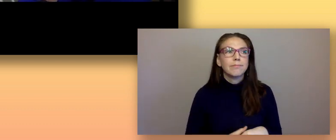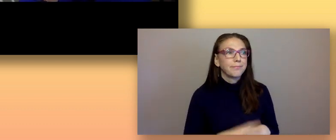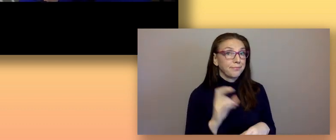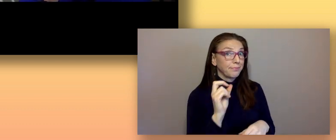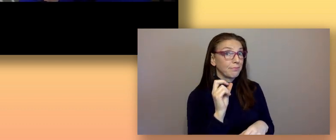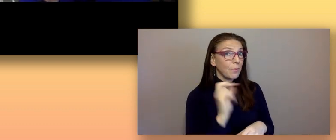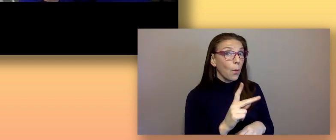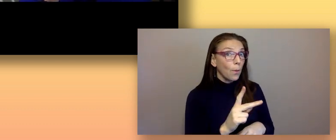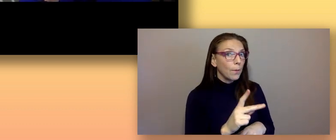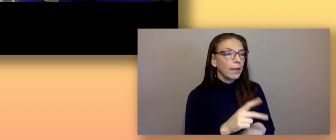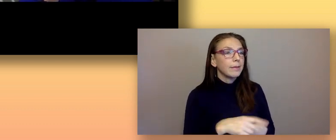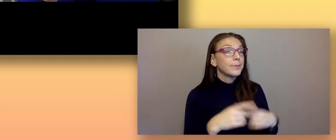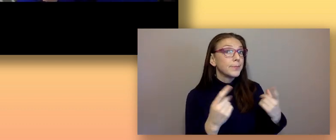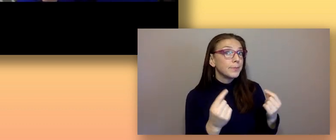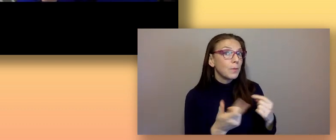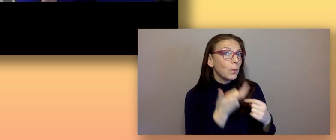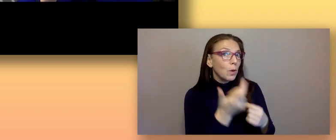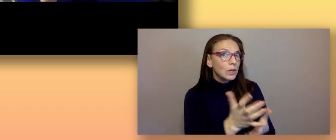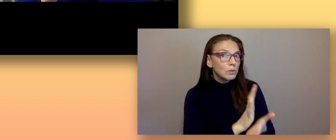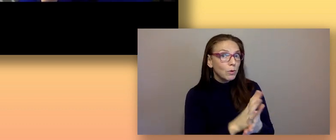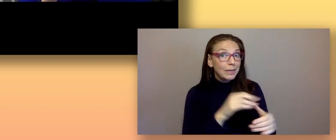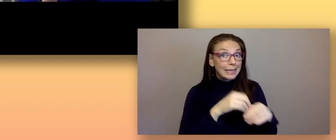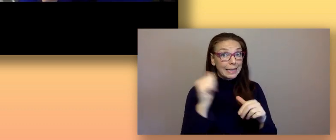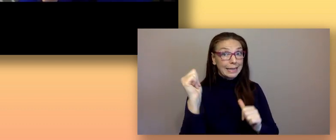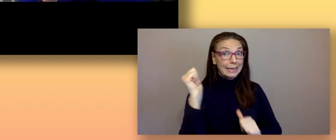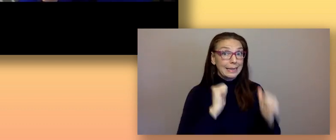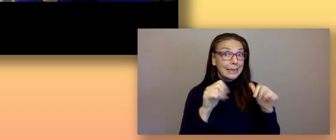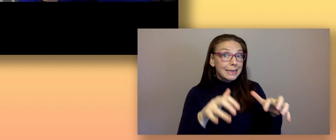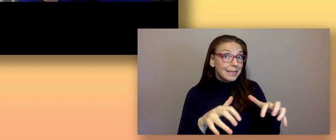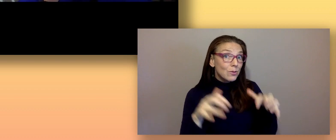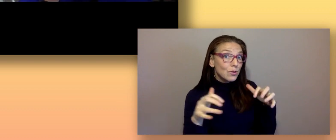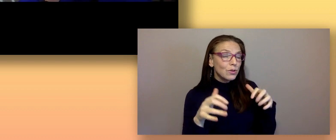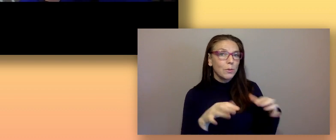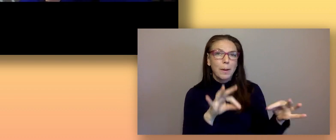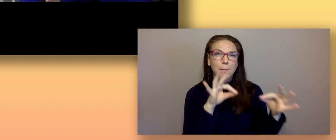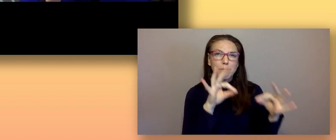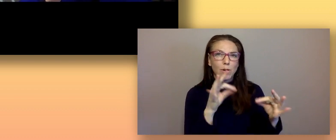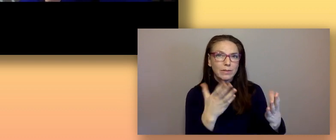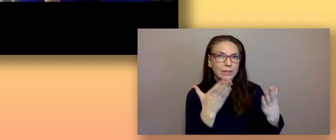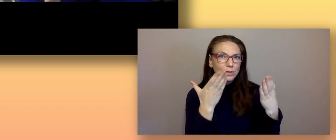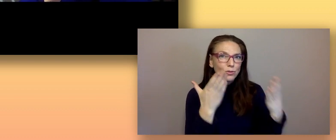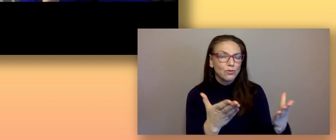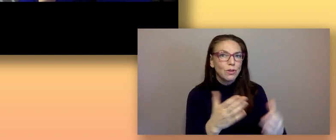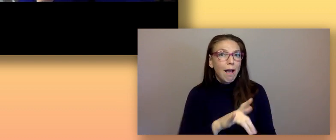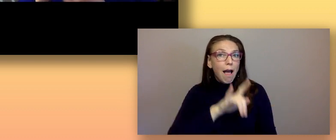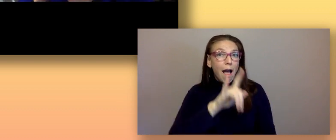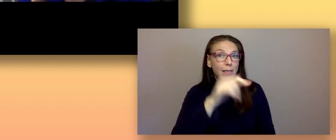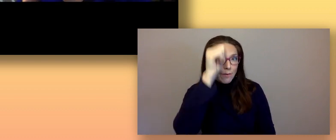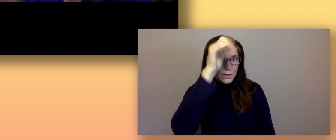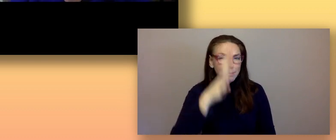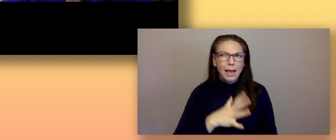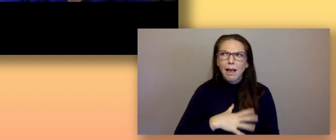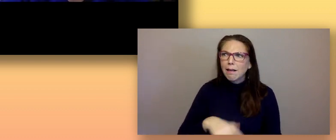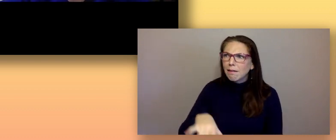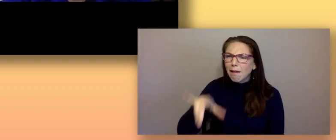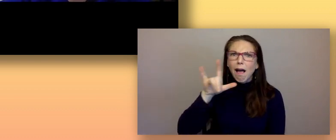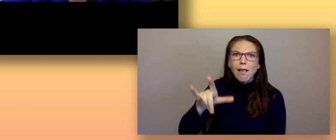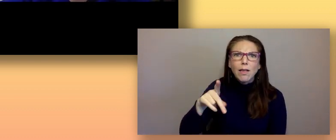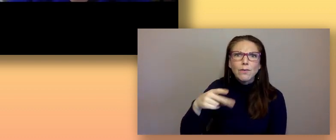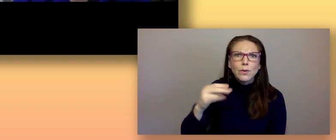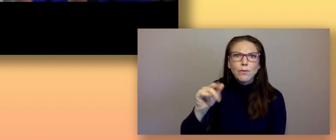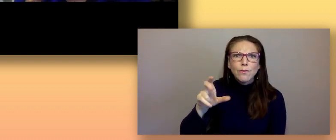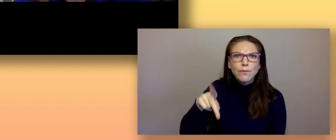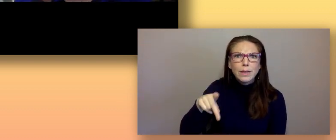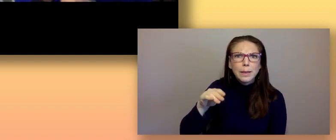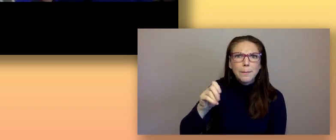Okay, Frank, how about we go see a movie in the theater? I had the perfect suggestion. I love you, man. I Love You, Philip Morris?